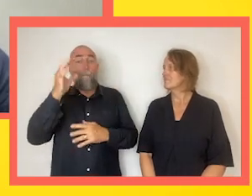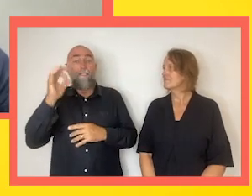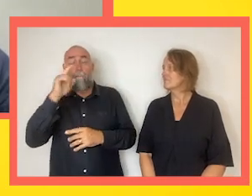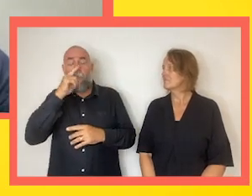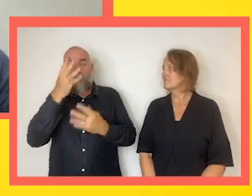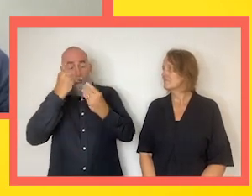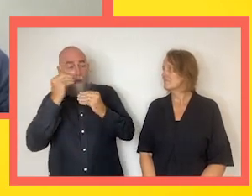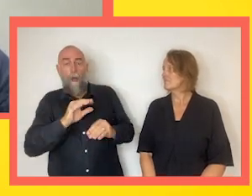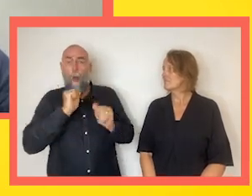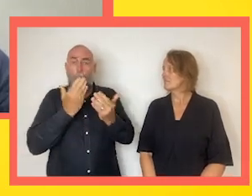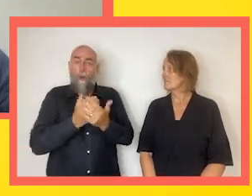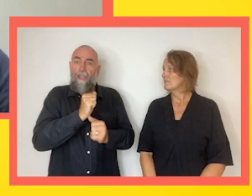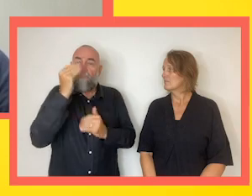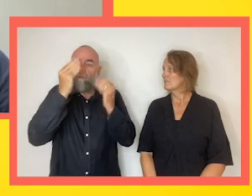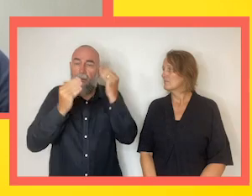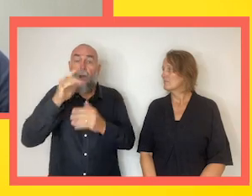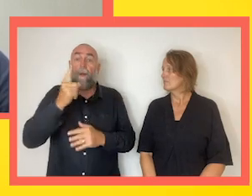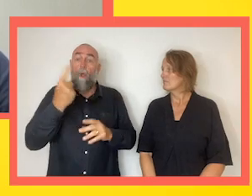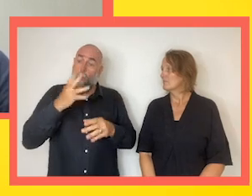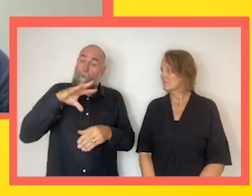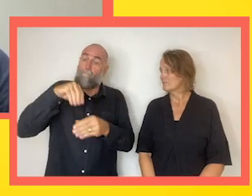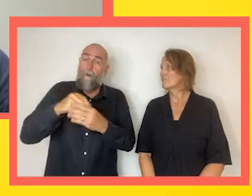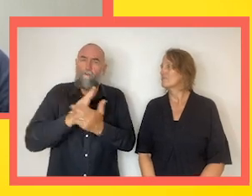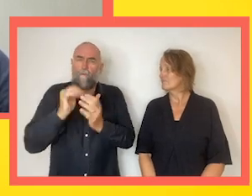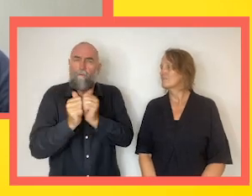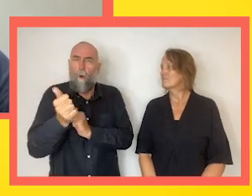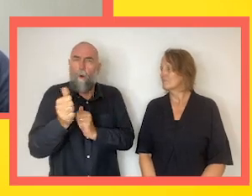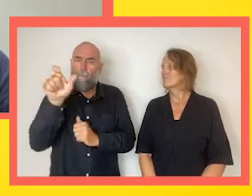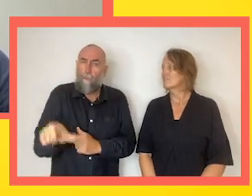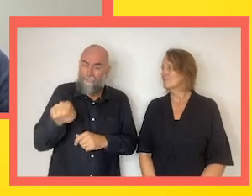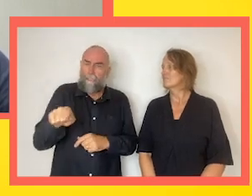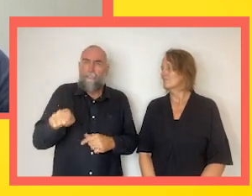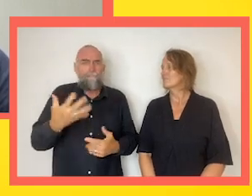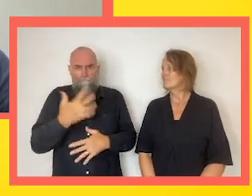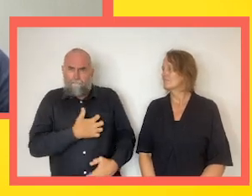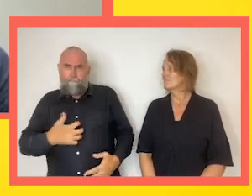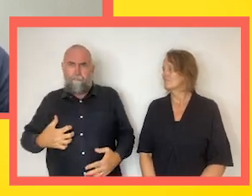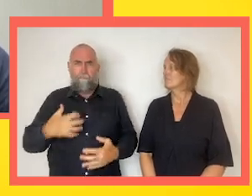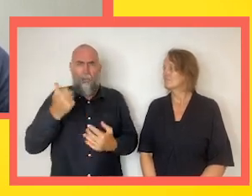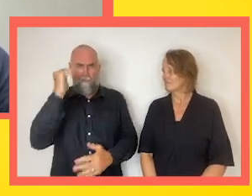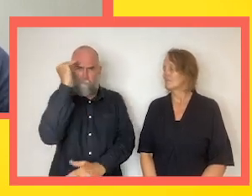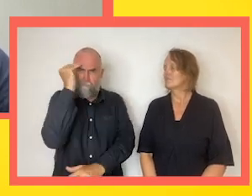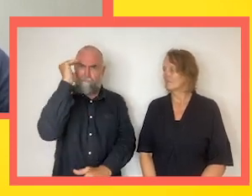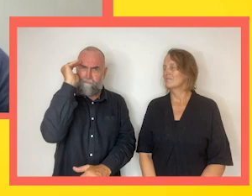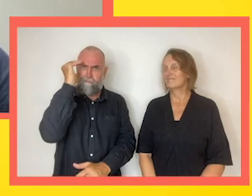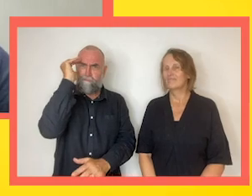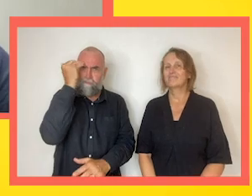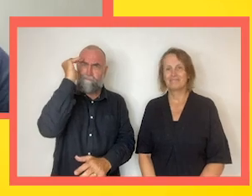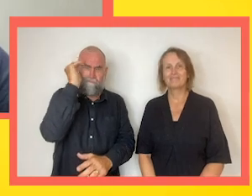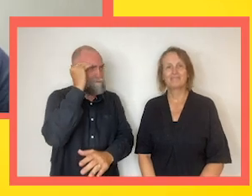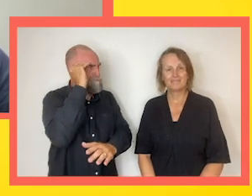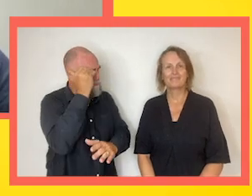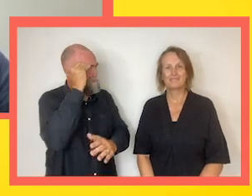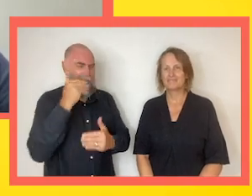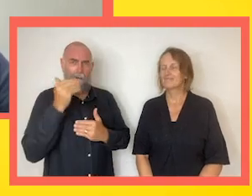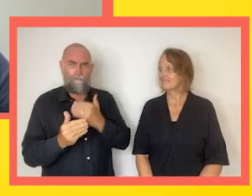go, where the athlete, they don't let that go. They carry that thing because they have that drive to be the person that they kind of felt